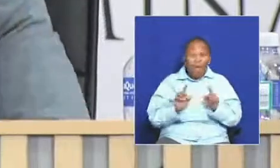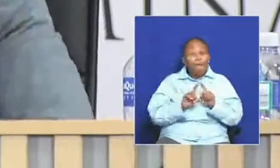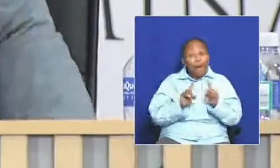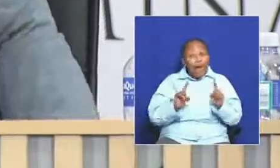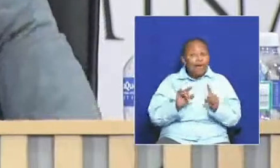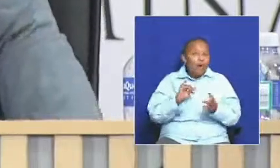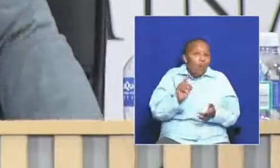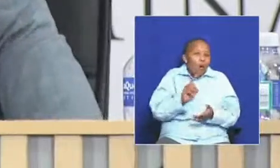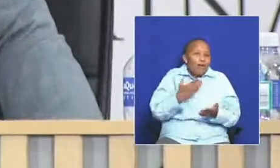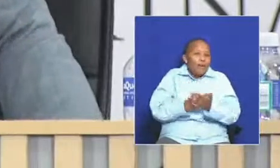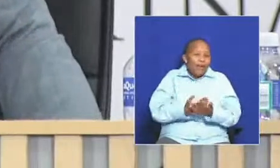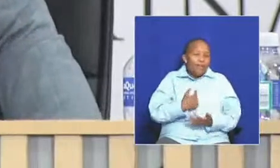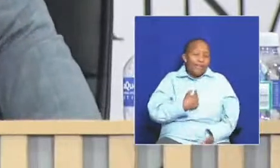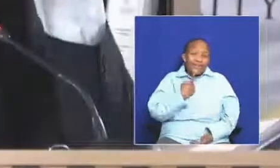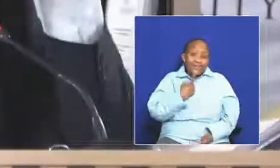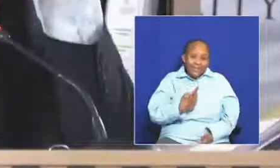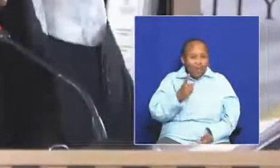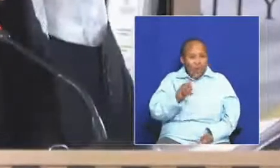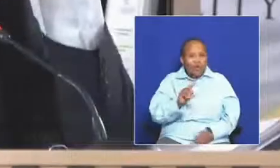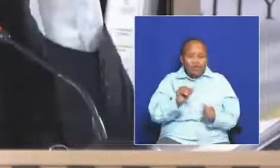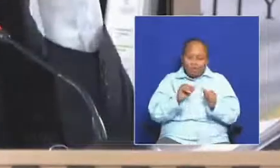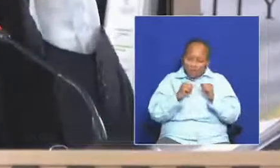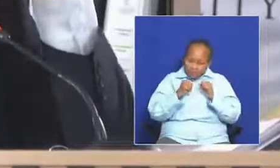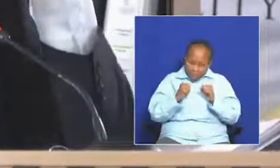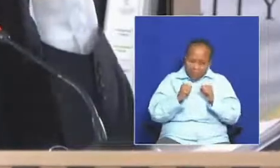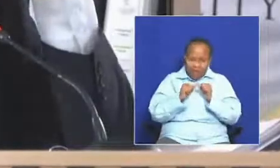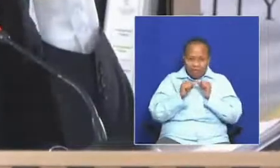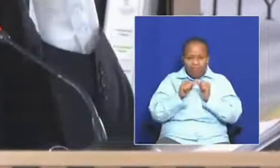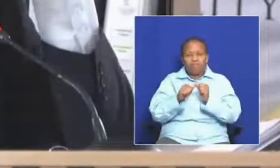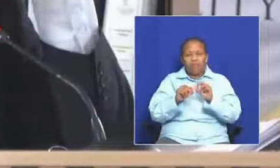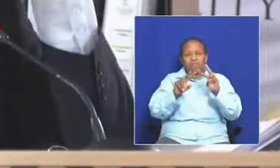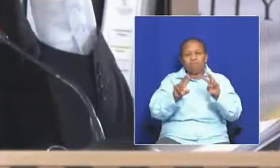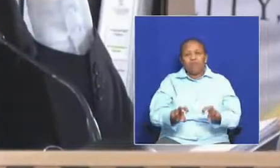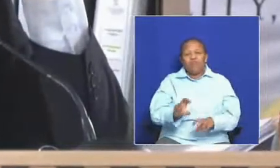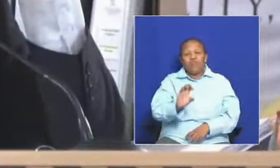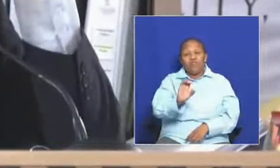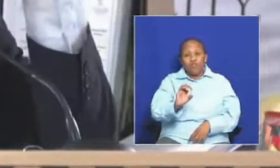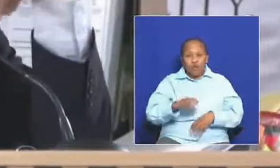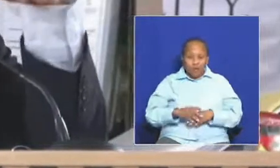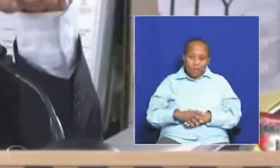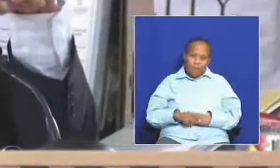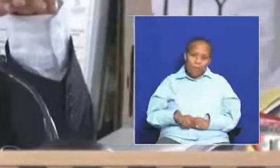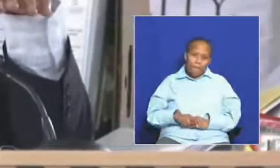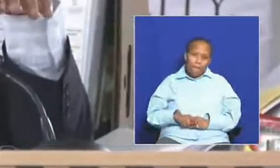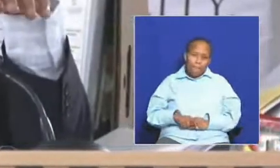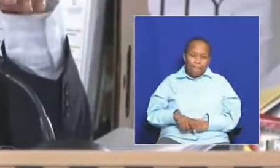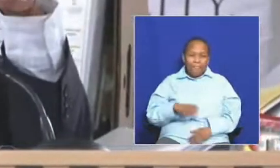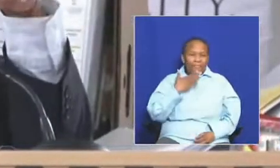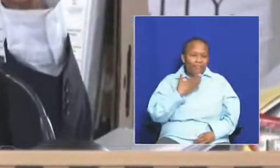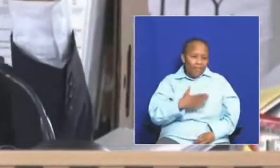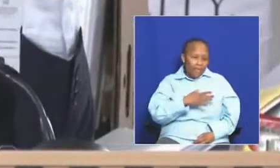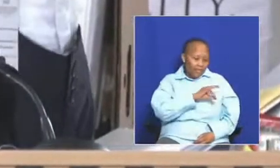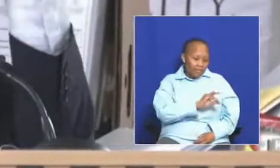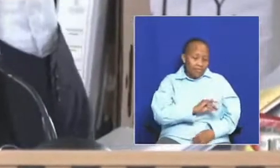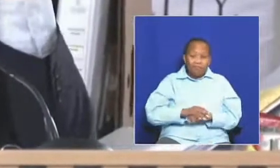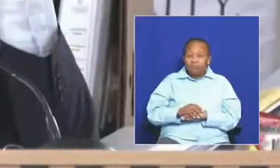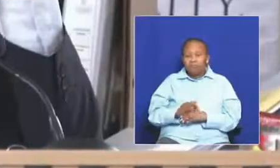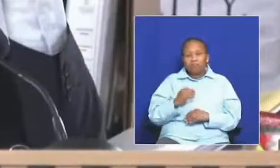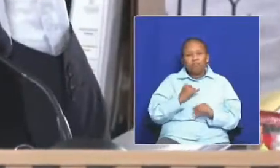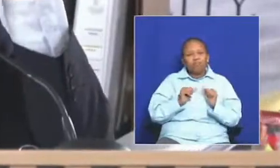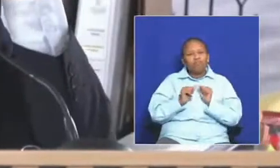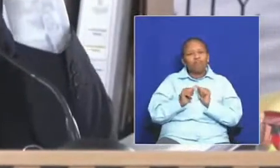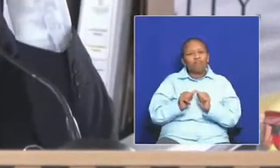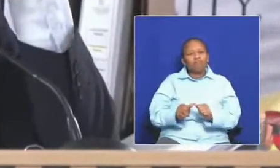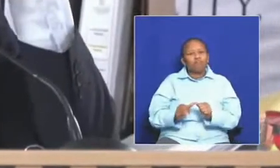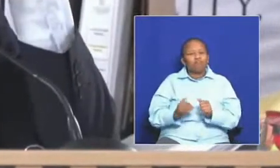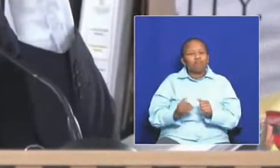Thank you. Ms. Silo. Thank you. If I may continue, then I'll purposes of my question, accept what you